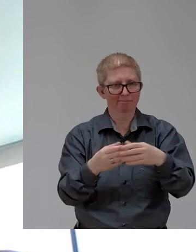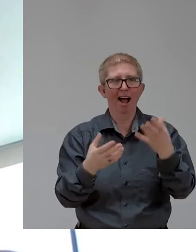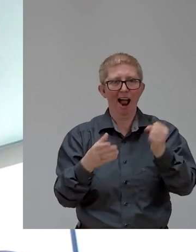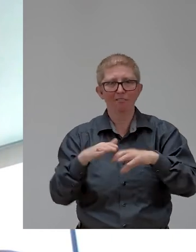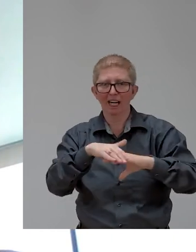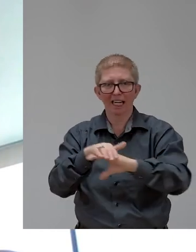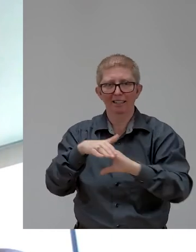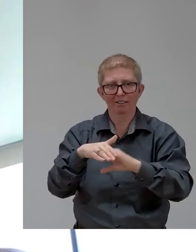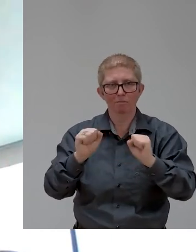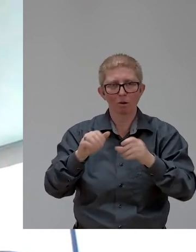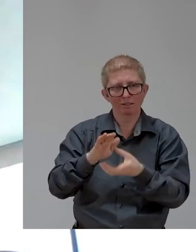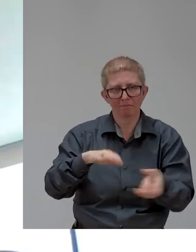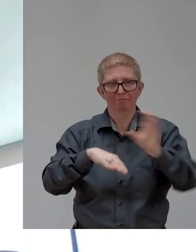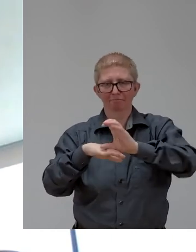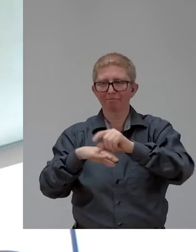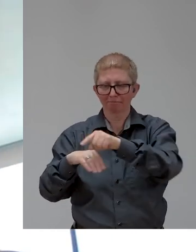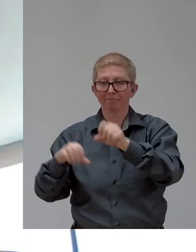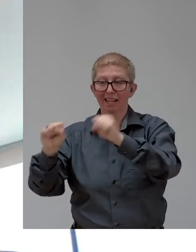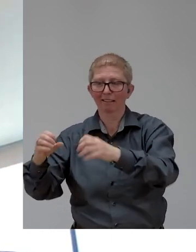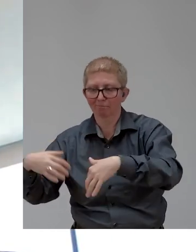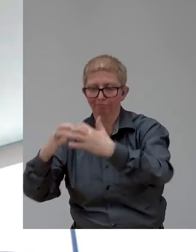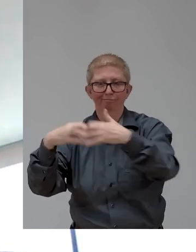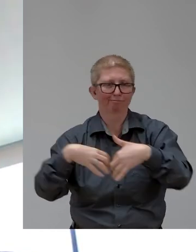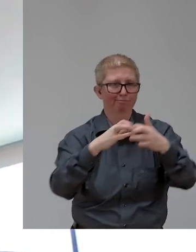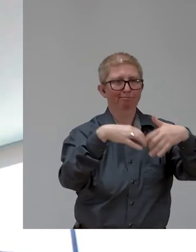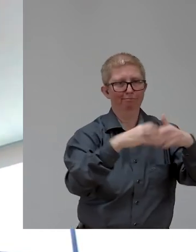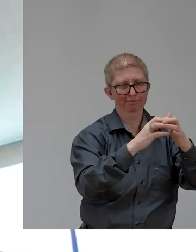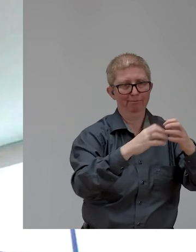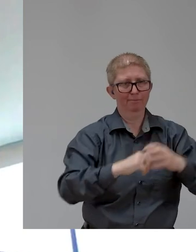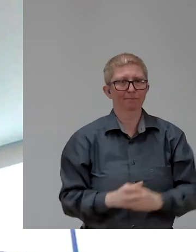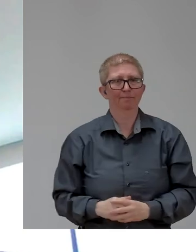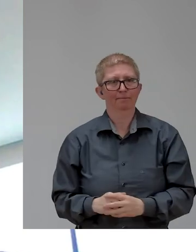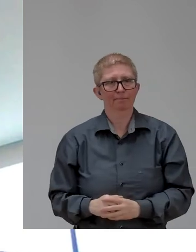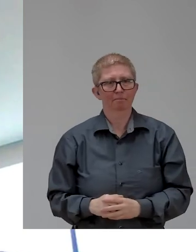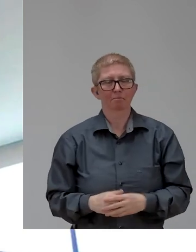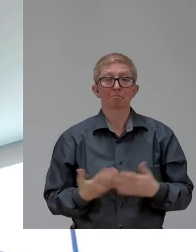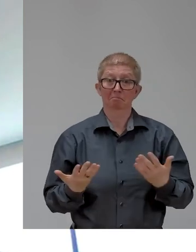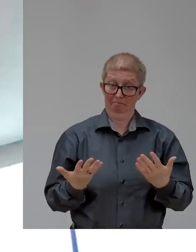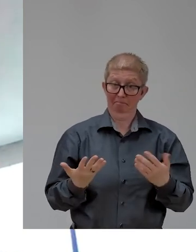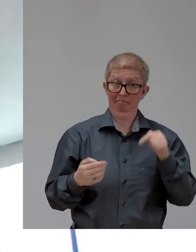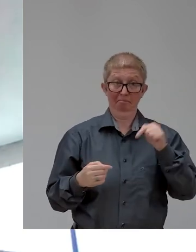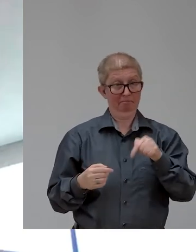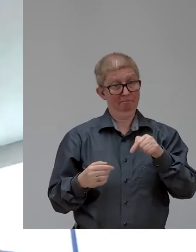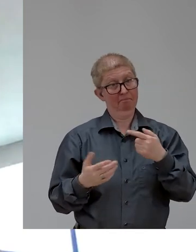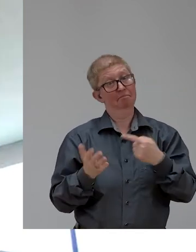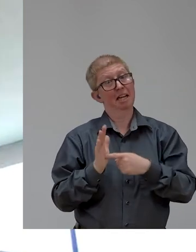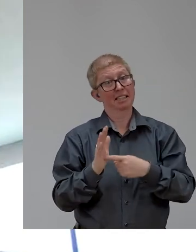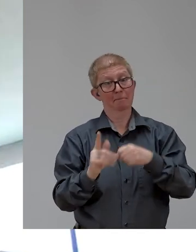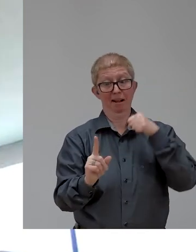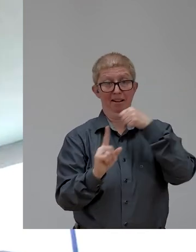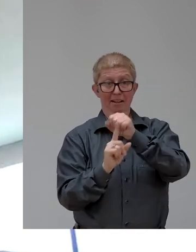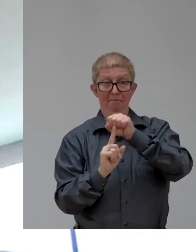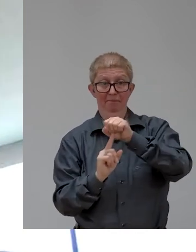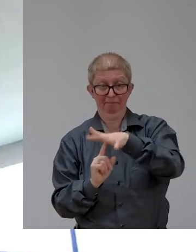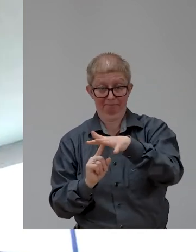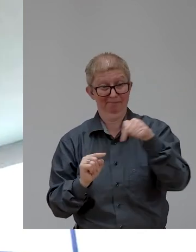We always look at, after coming back from, after meeting the impact transfer alumni, we always look at our grantees to